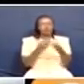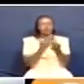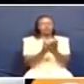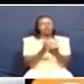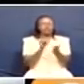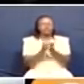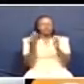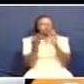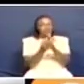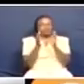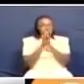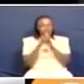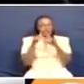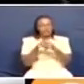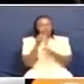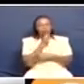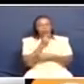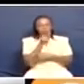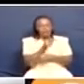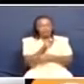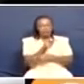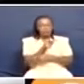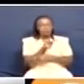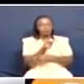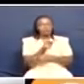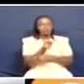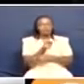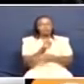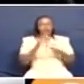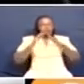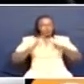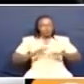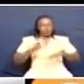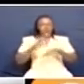the prayers in the petition, the relief sought in the petition,